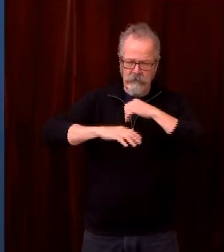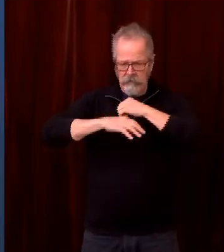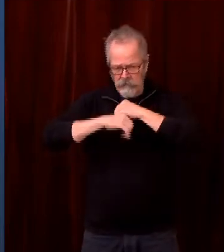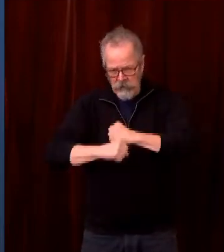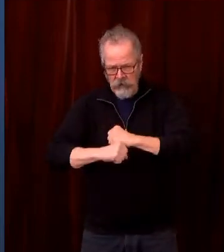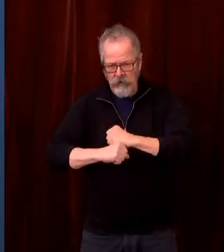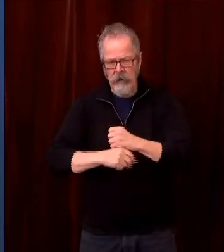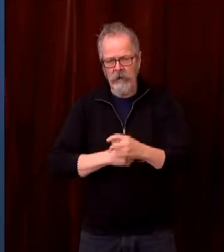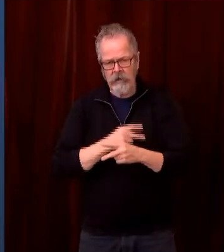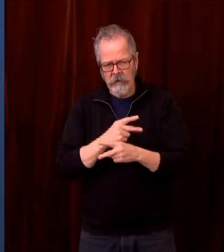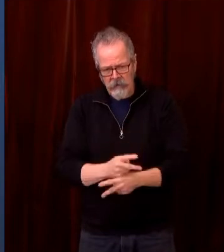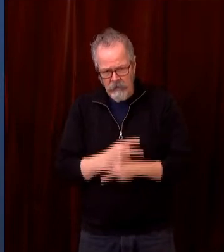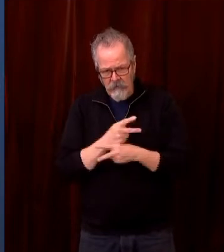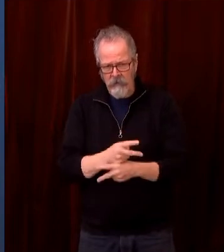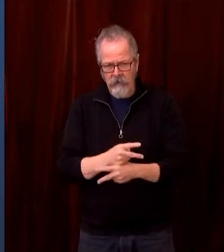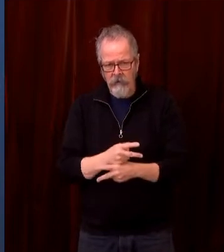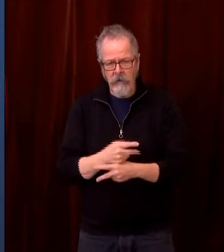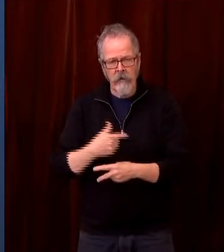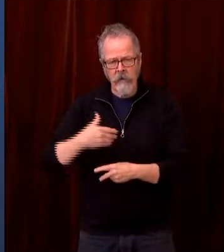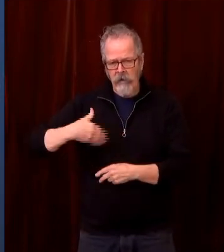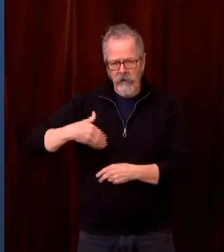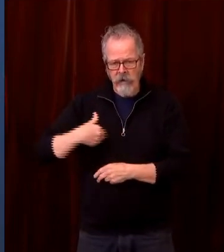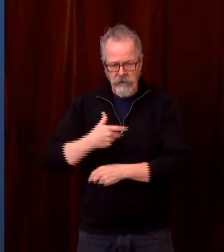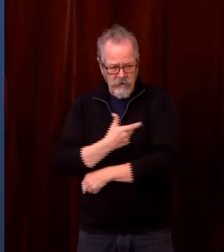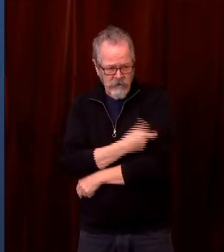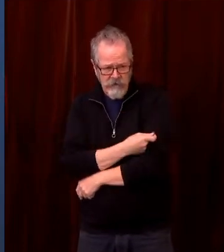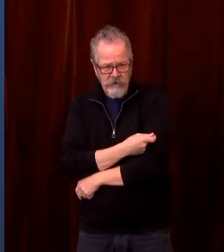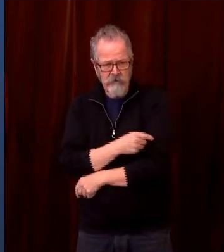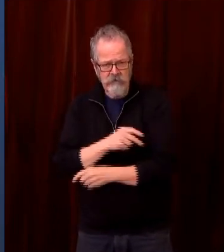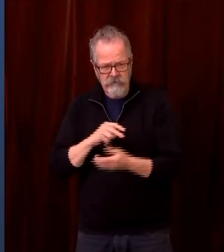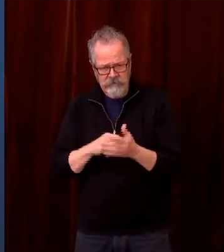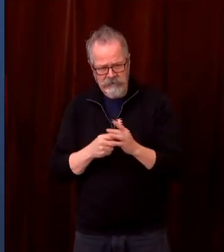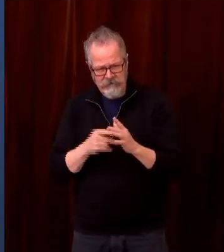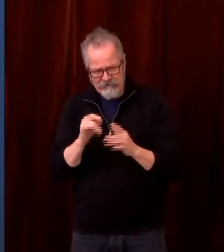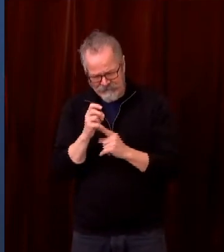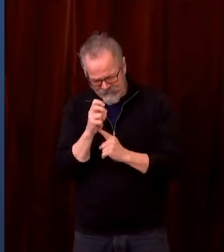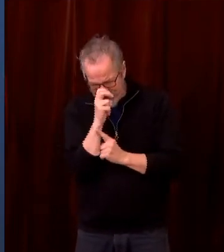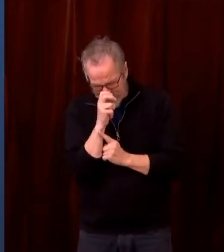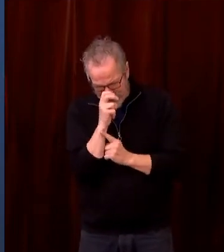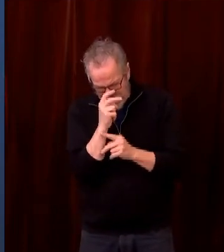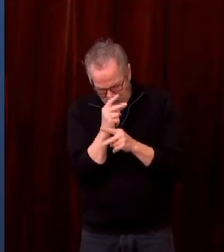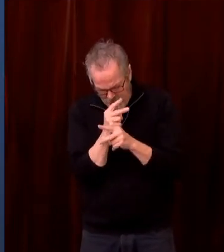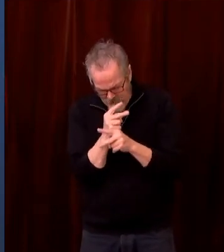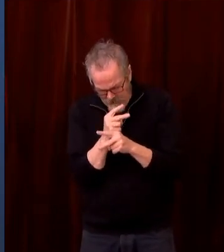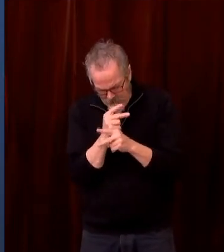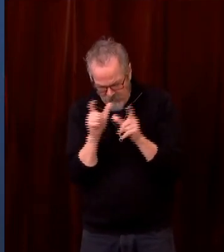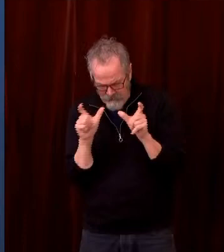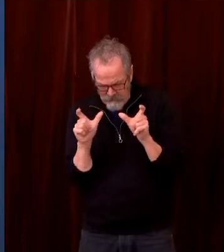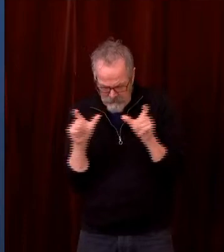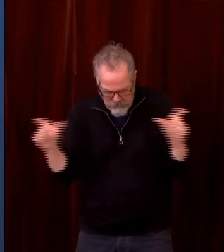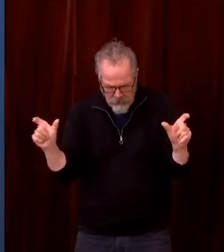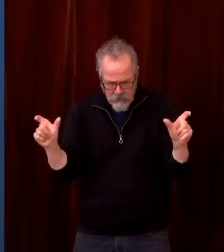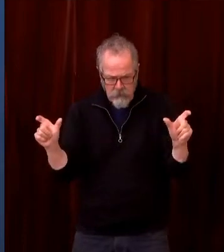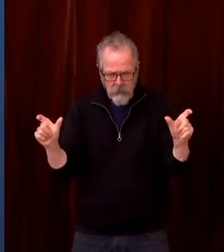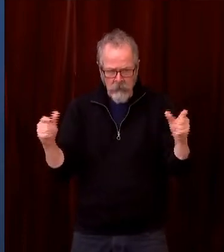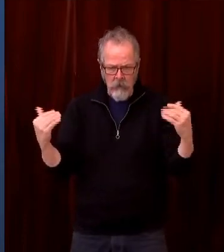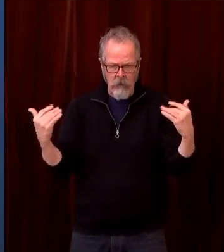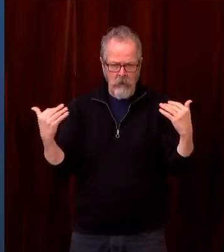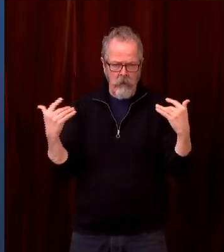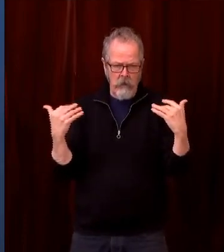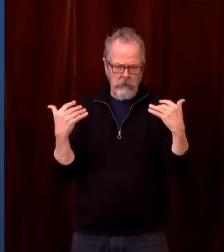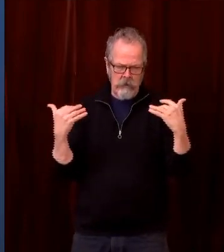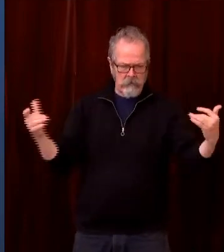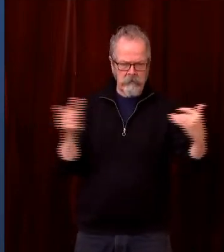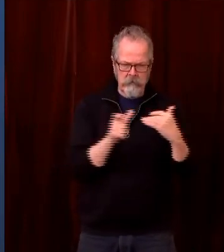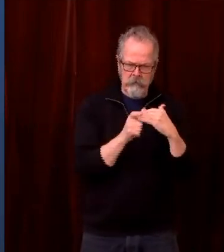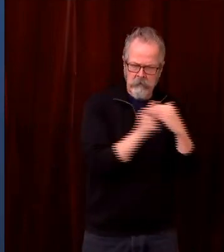because these new variants are coming on that we think are much more transmittable and potentially could be more fatal. So